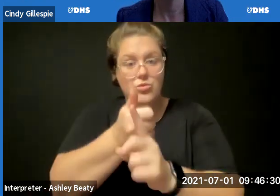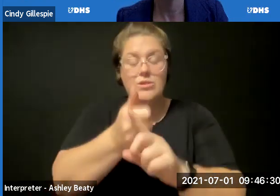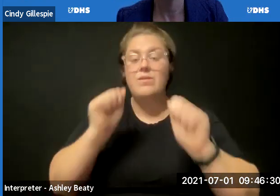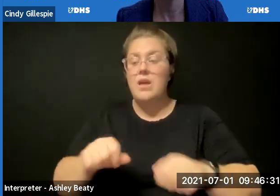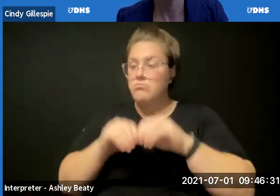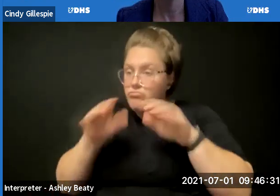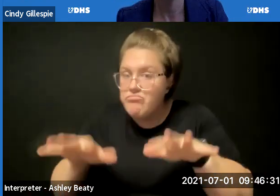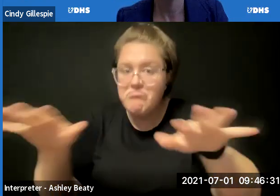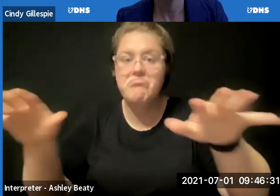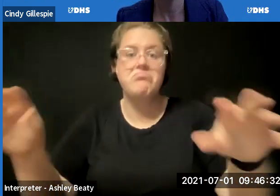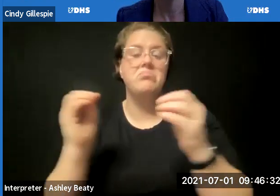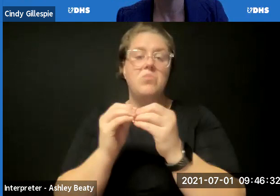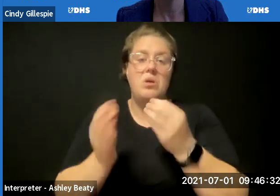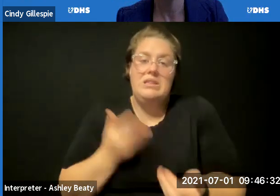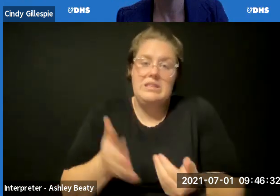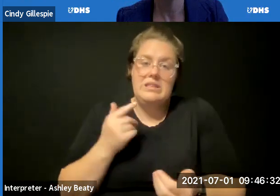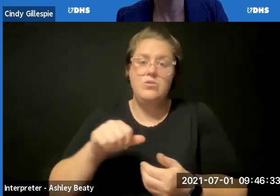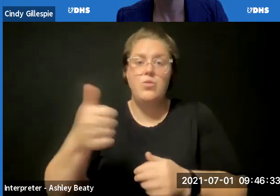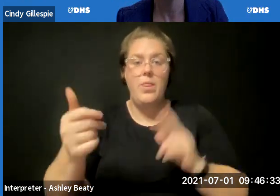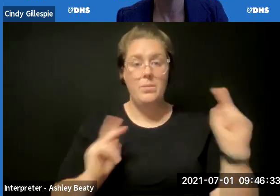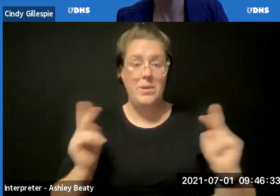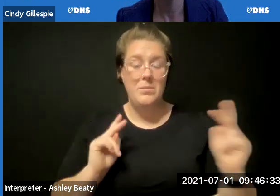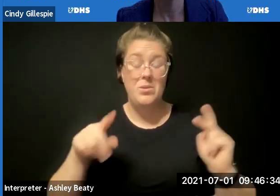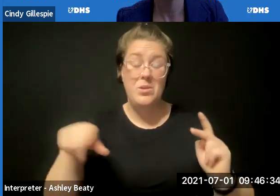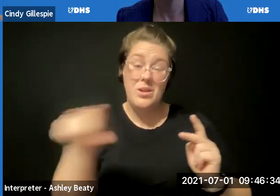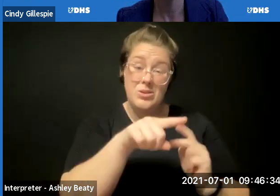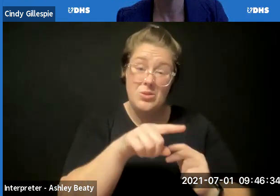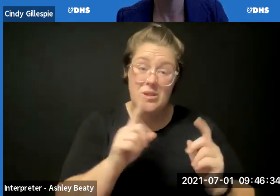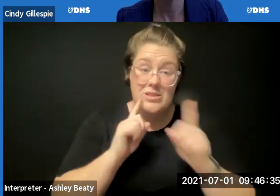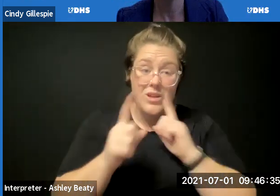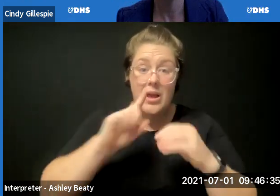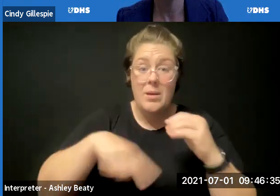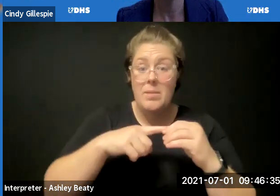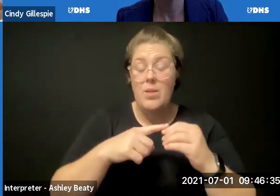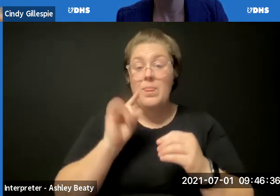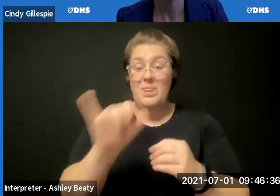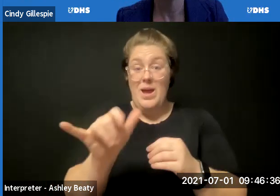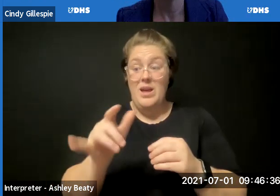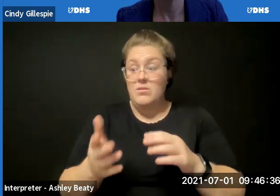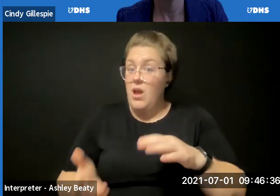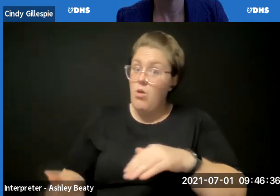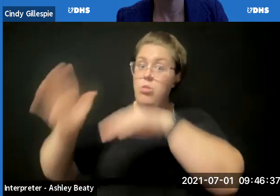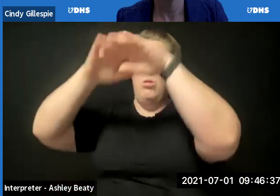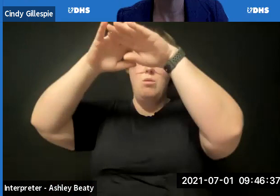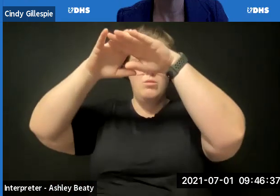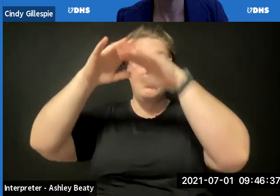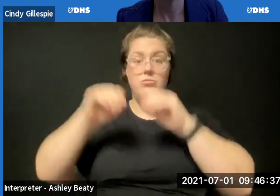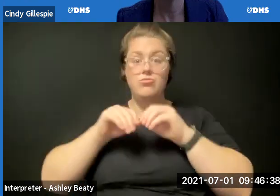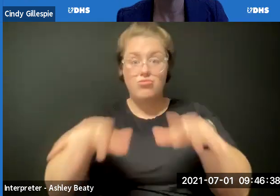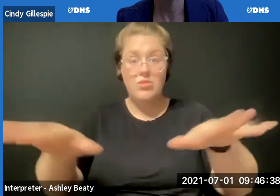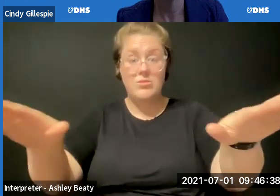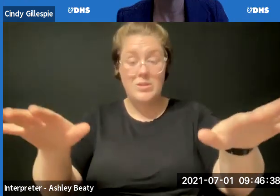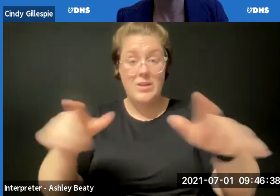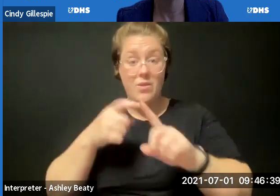more easily to other people. And when you start talking about the increased level of transmittability from the Delta virus, the hospitalization,